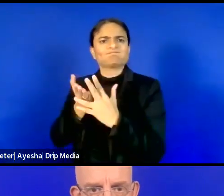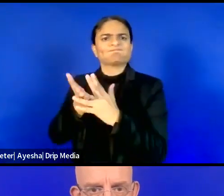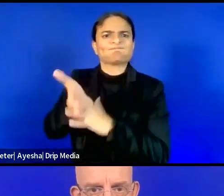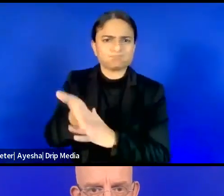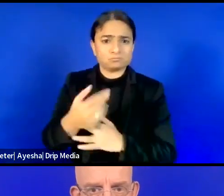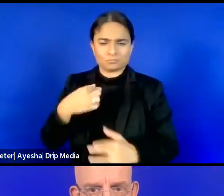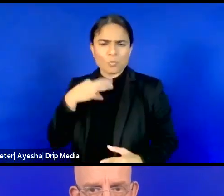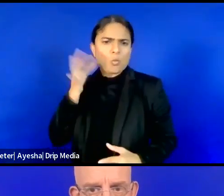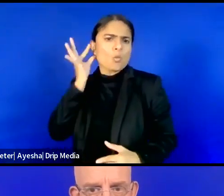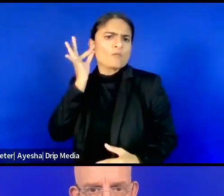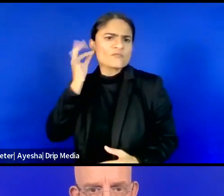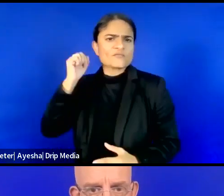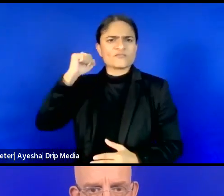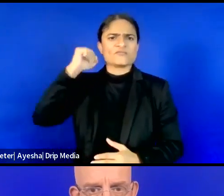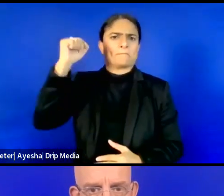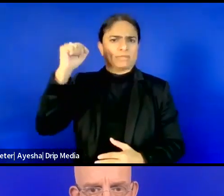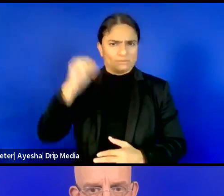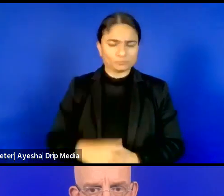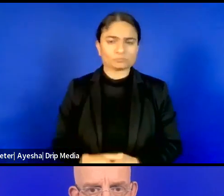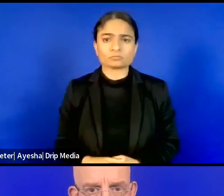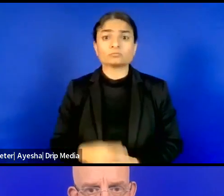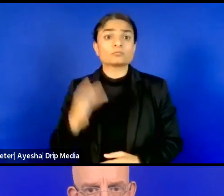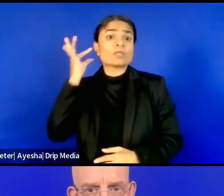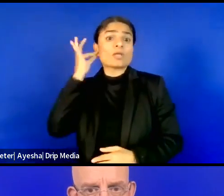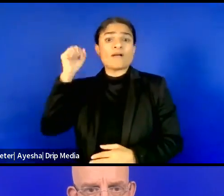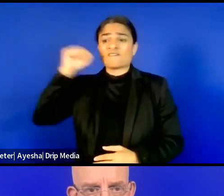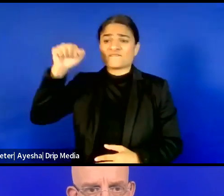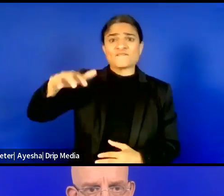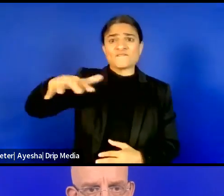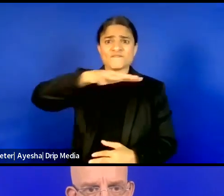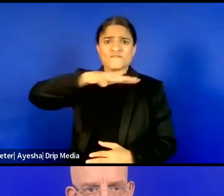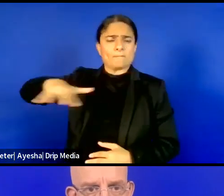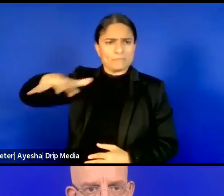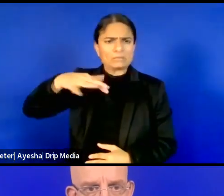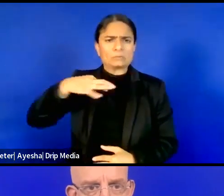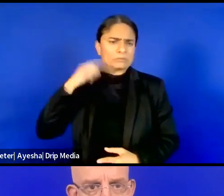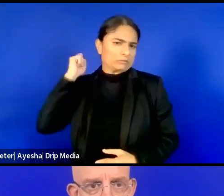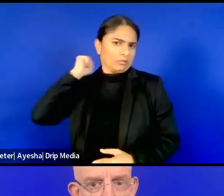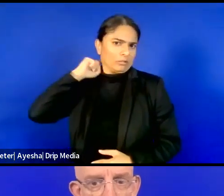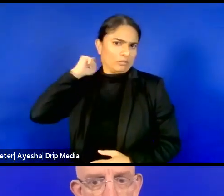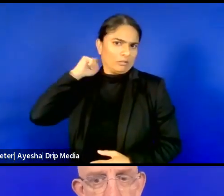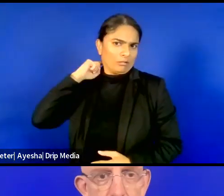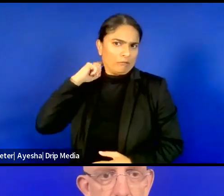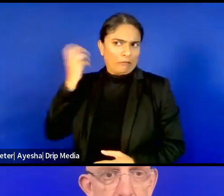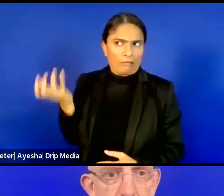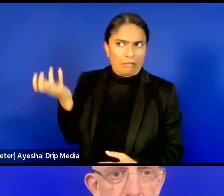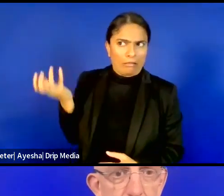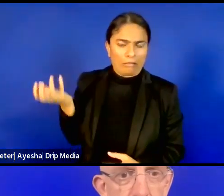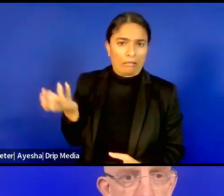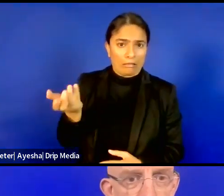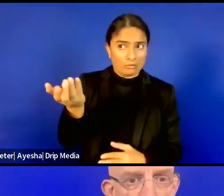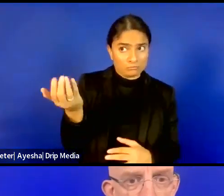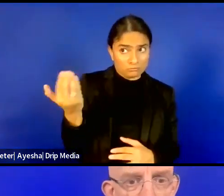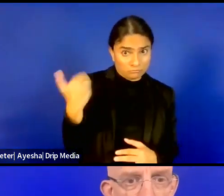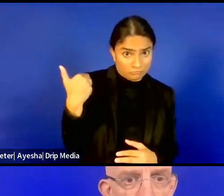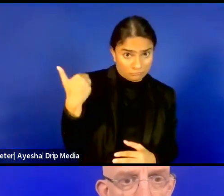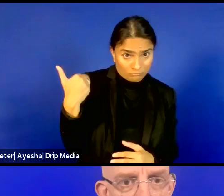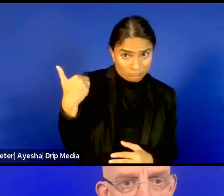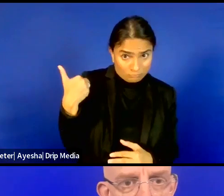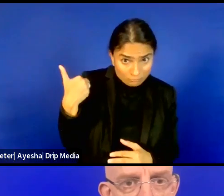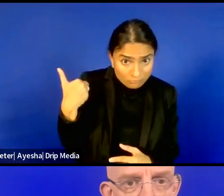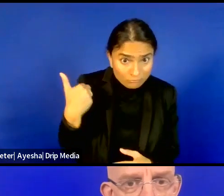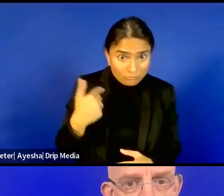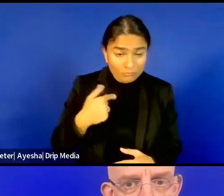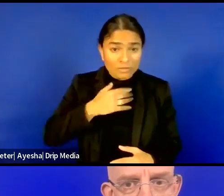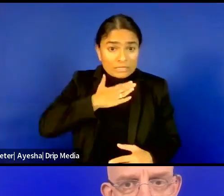of my head about whether I'm going to be asked what my needs are for accessibility. If I am asked, whether people will